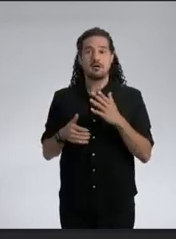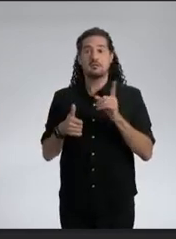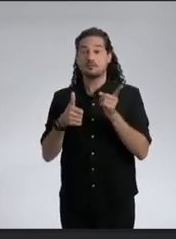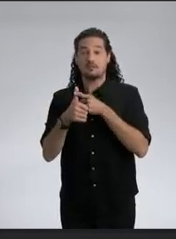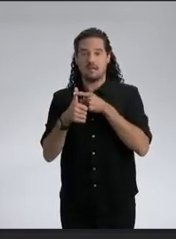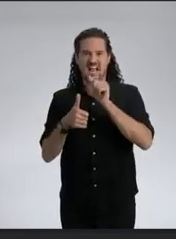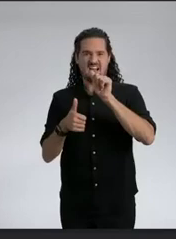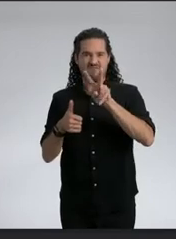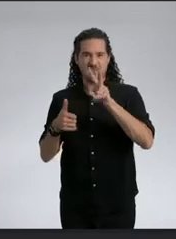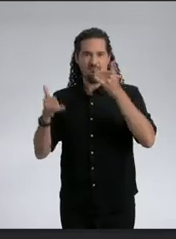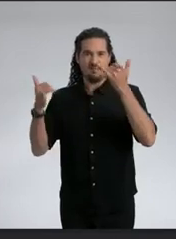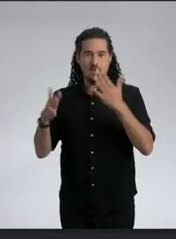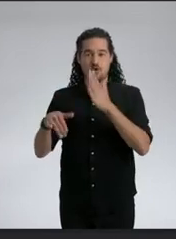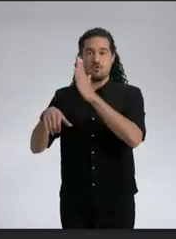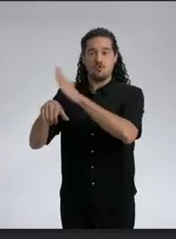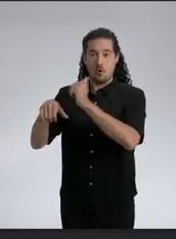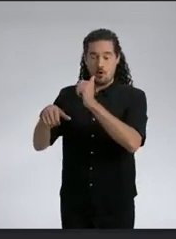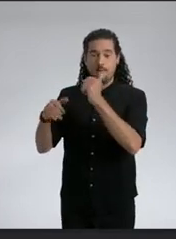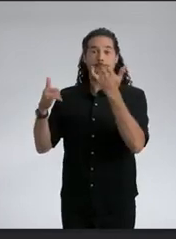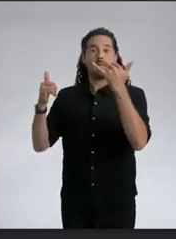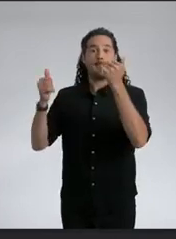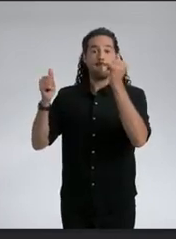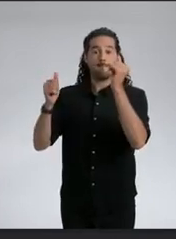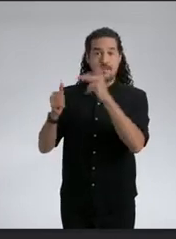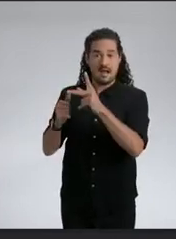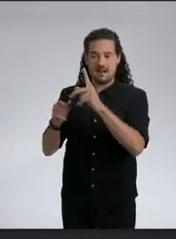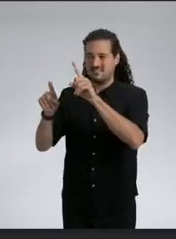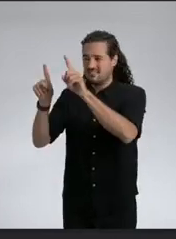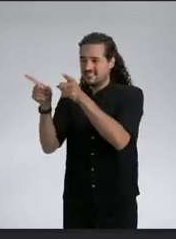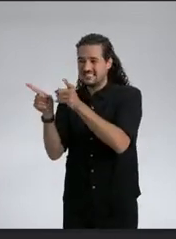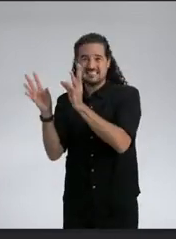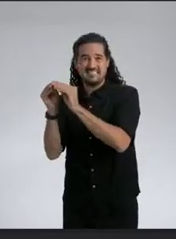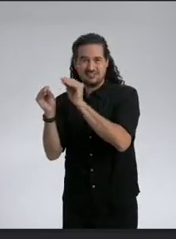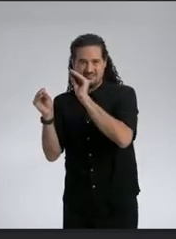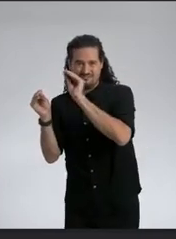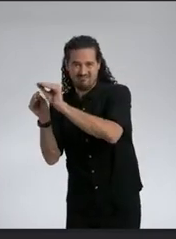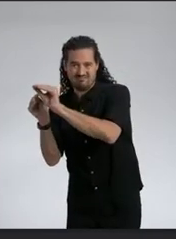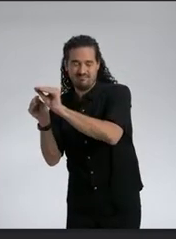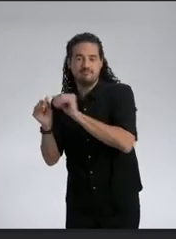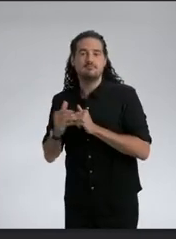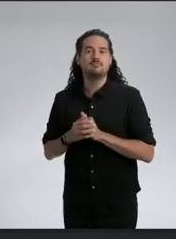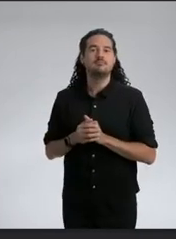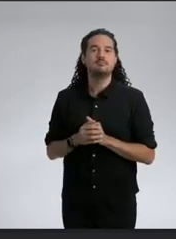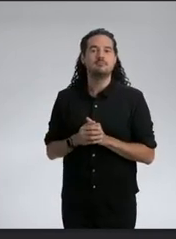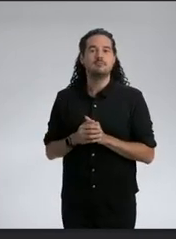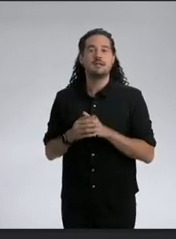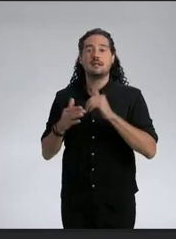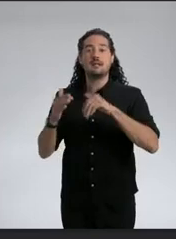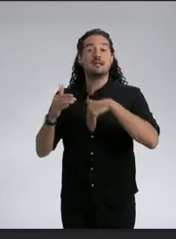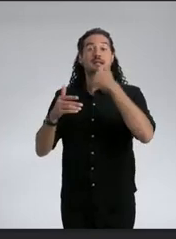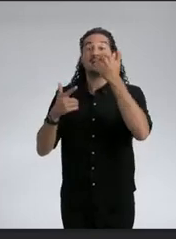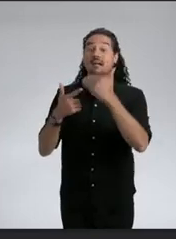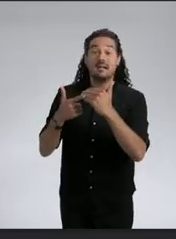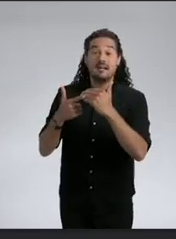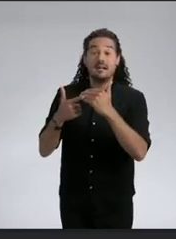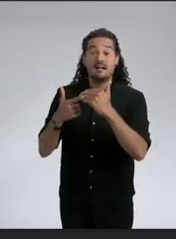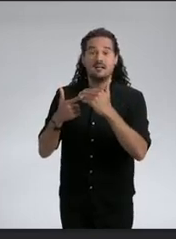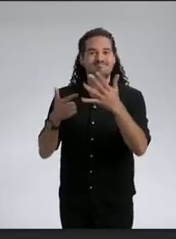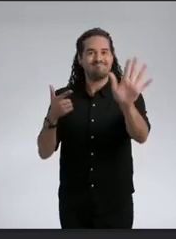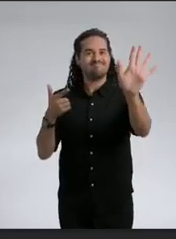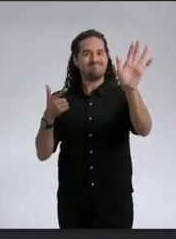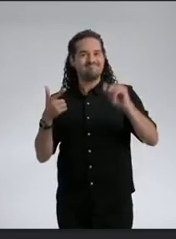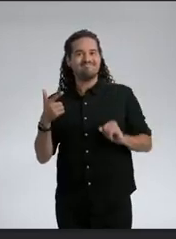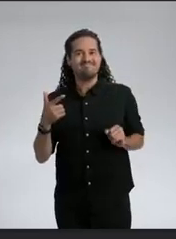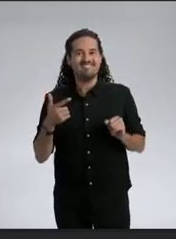call playback coordinator, coordinate with session, passing in your session. Step 2, there's no step 2. That's